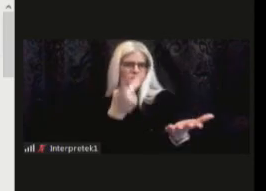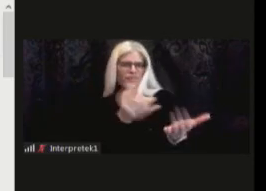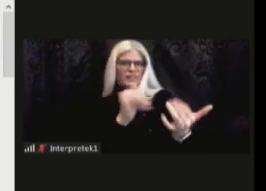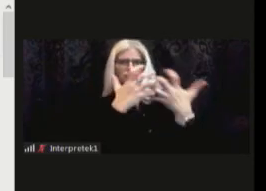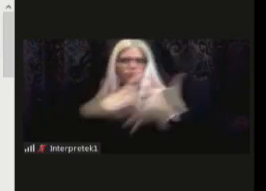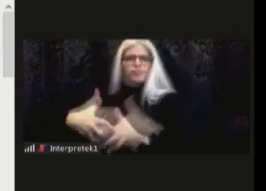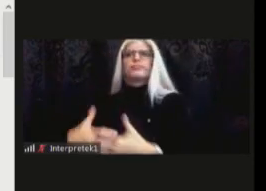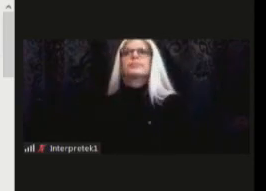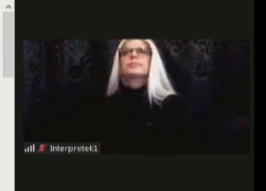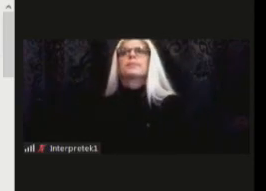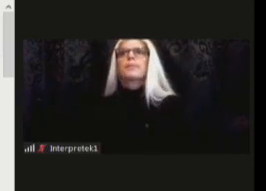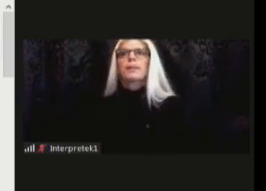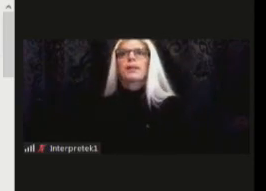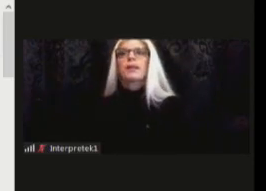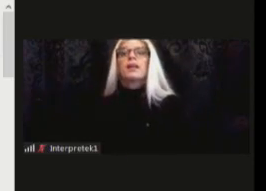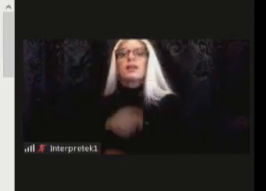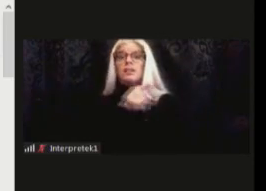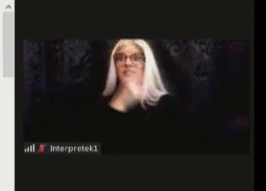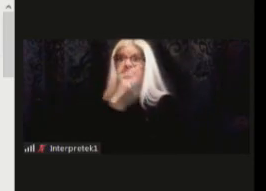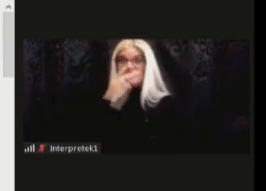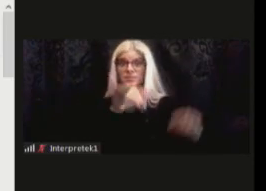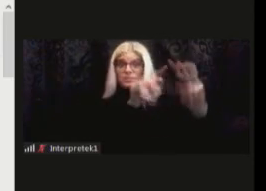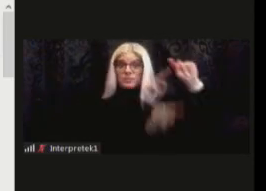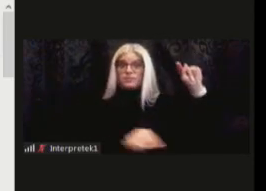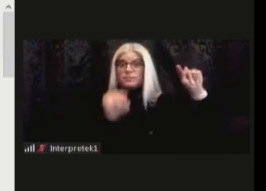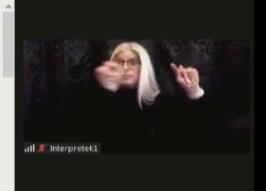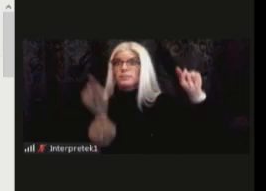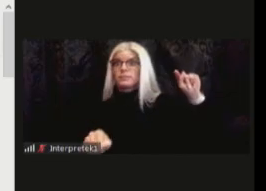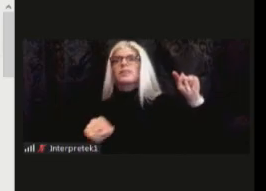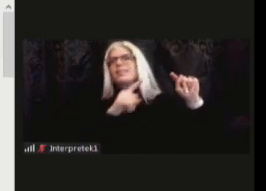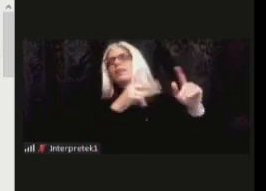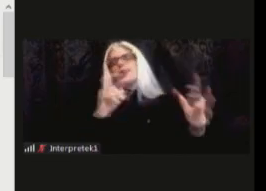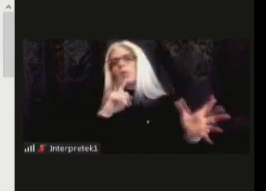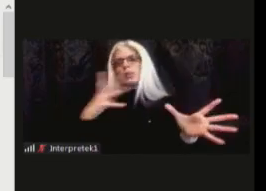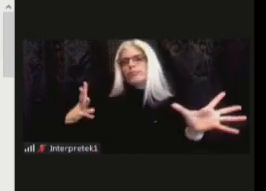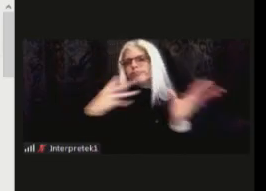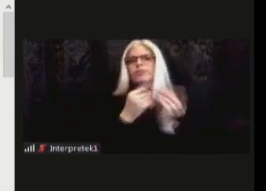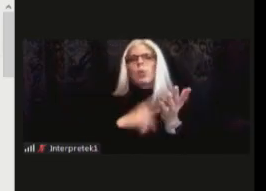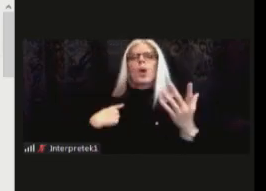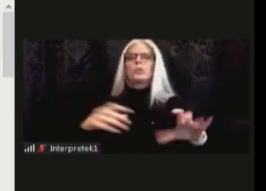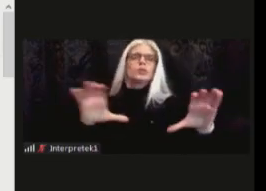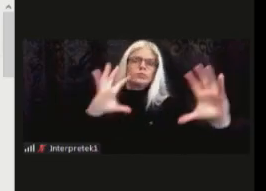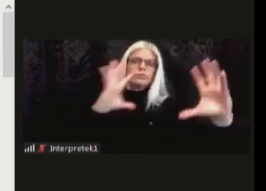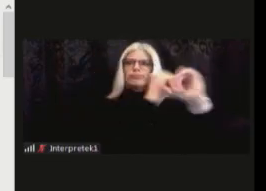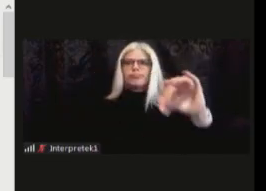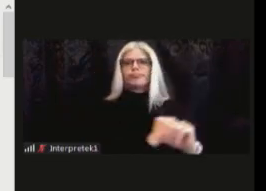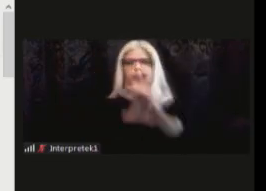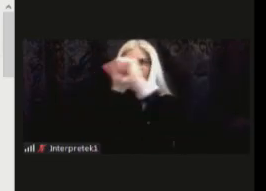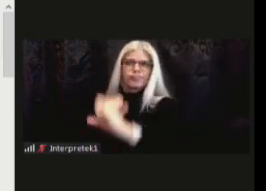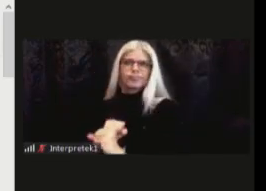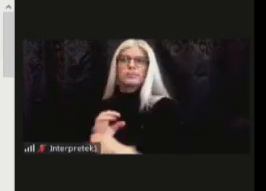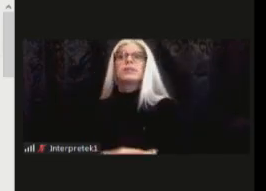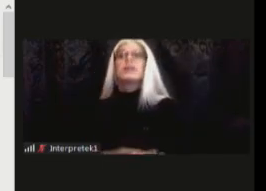next slide here. So here's the overview of the plan. So like Ashan was saying, Carter worked with the consolidated